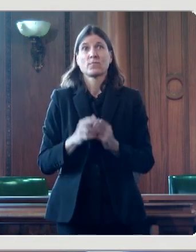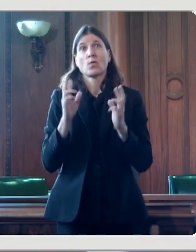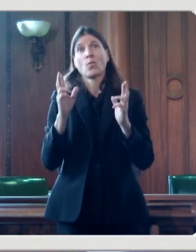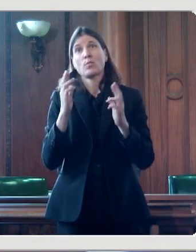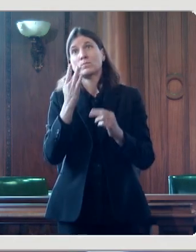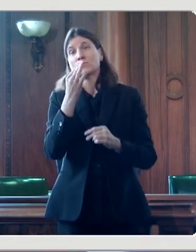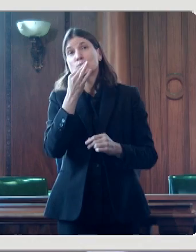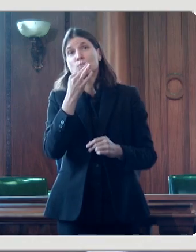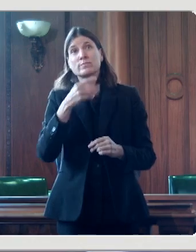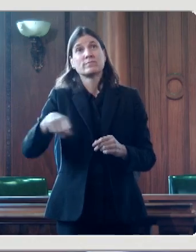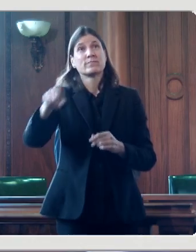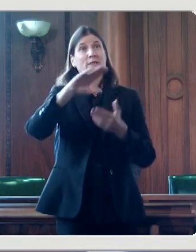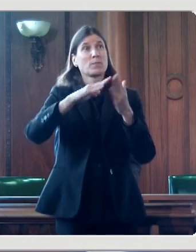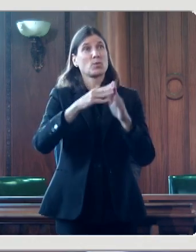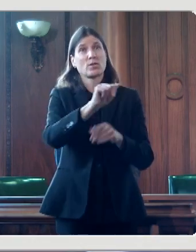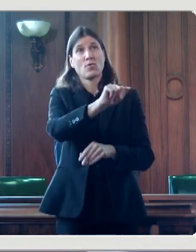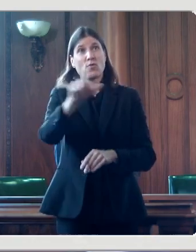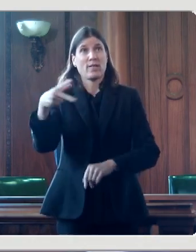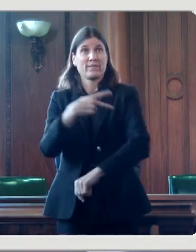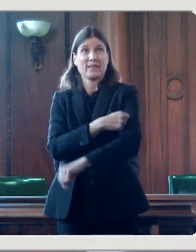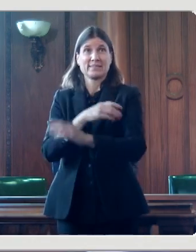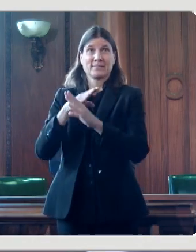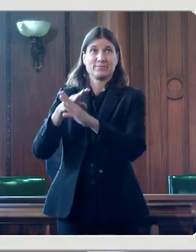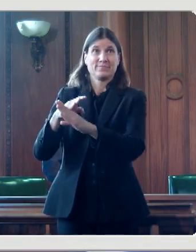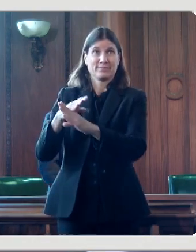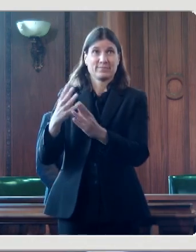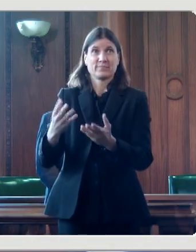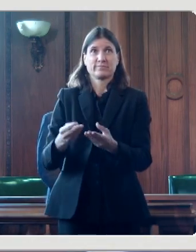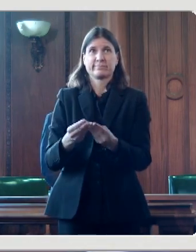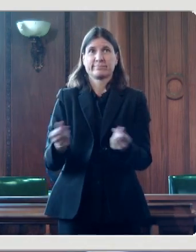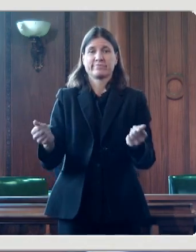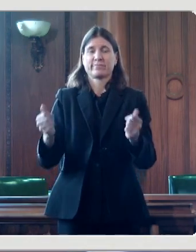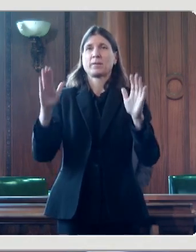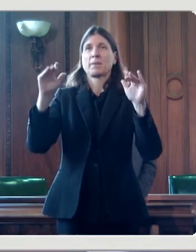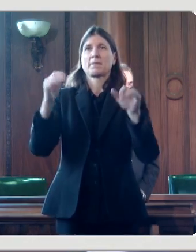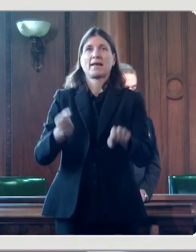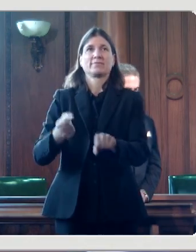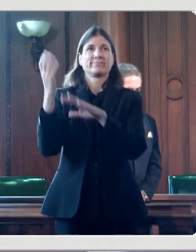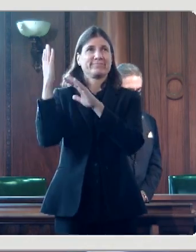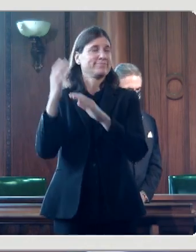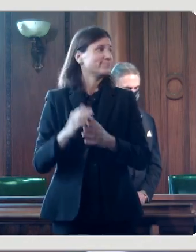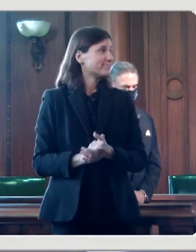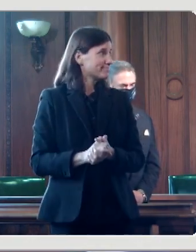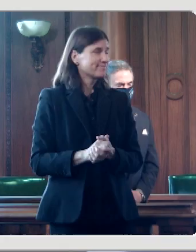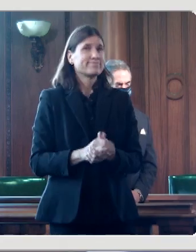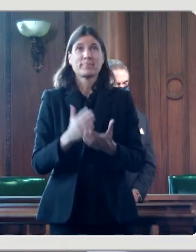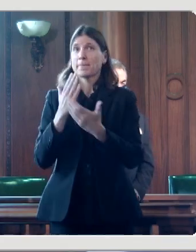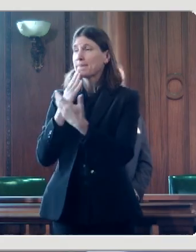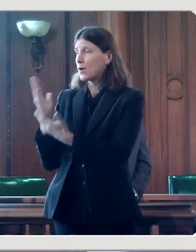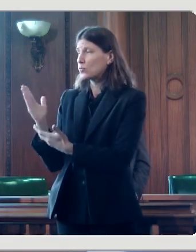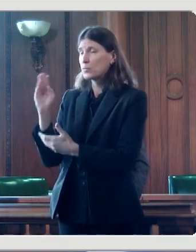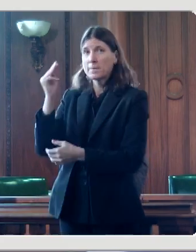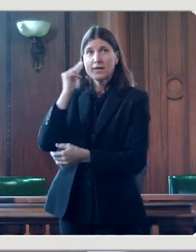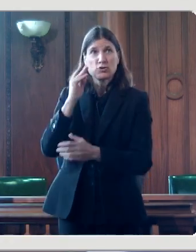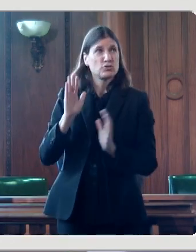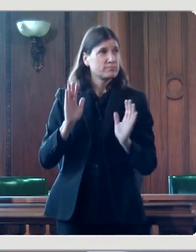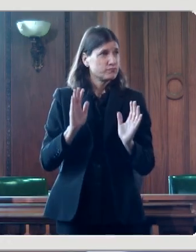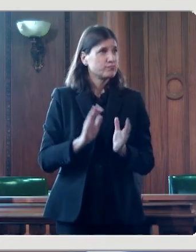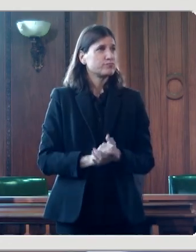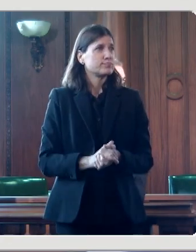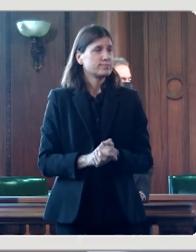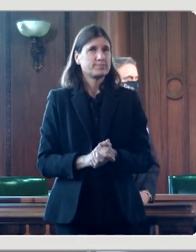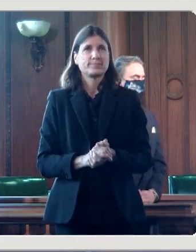goodbye to this terrible disease. So, Mr. Mayor, thank you again for the opportunity, and I'll hand it over to Dr.